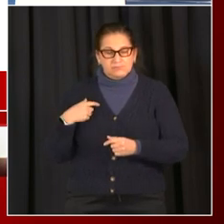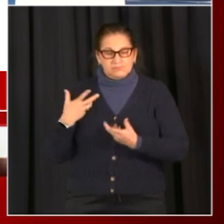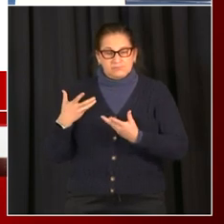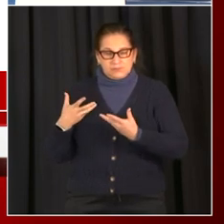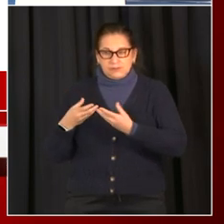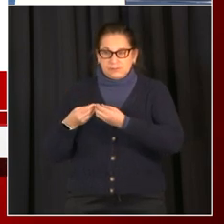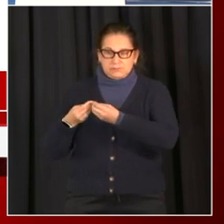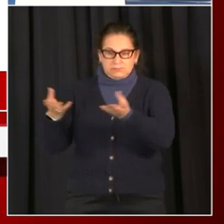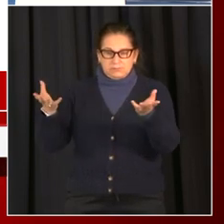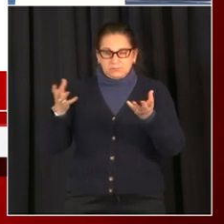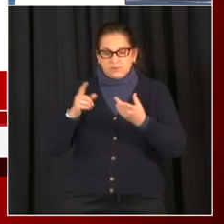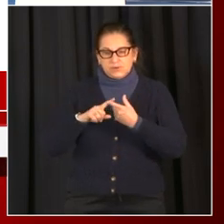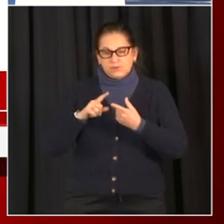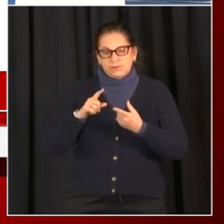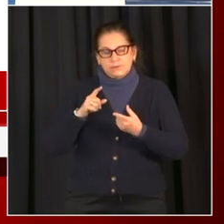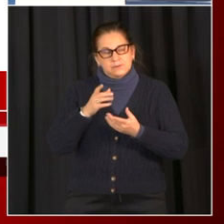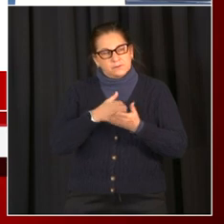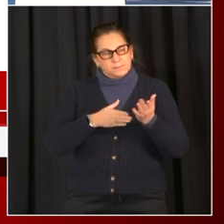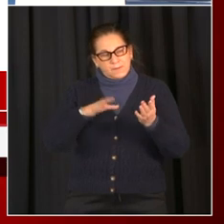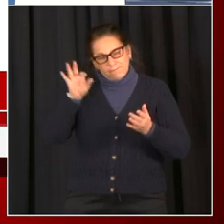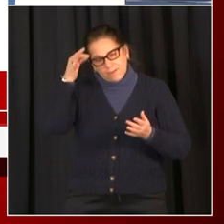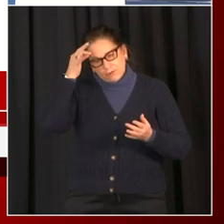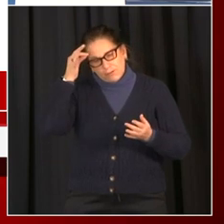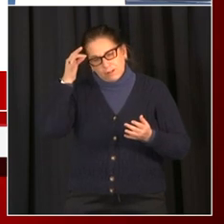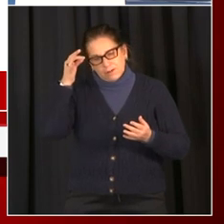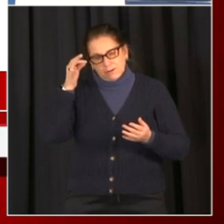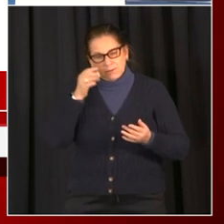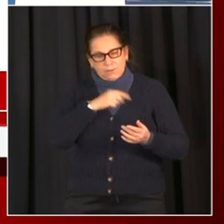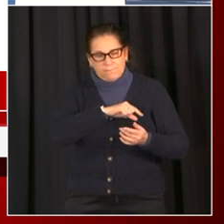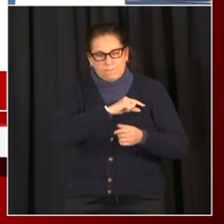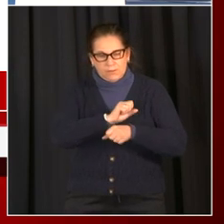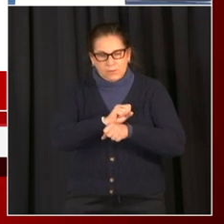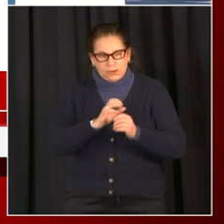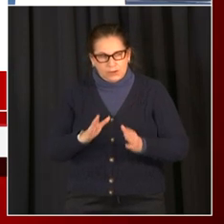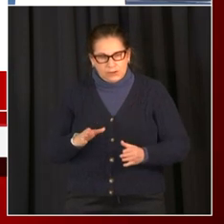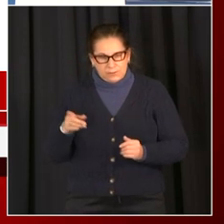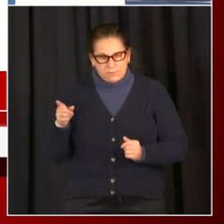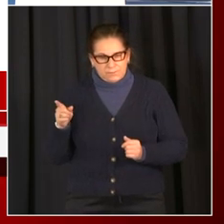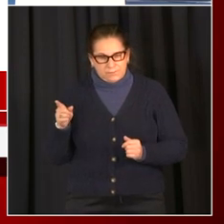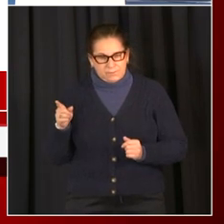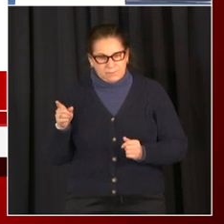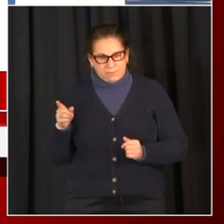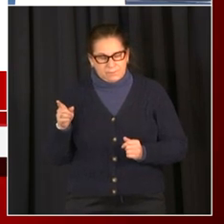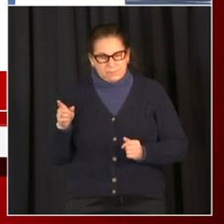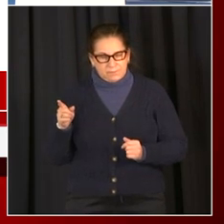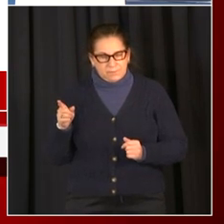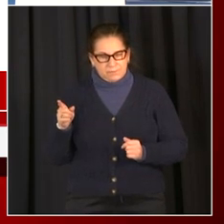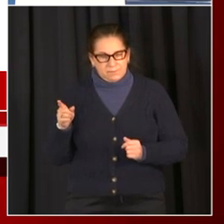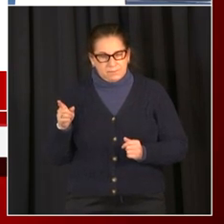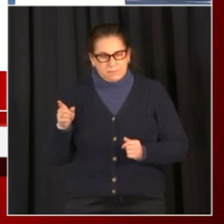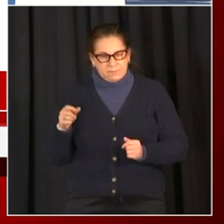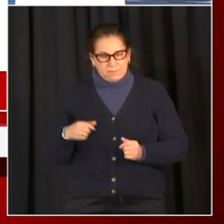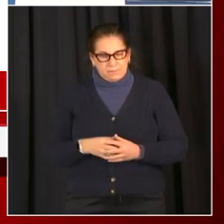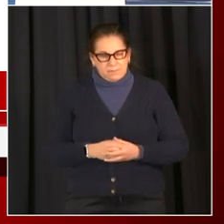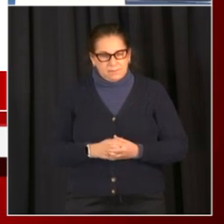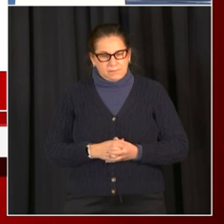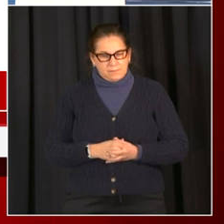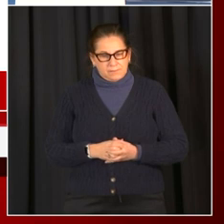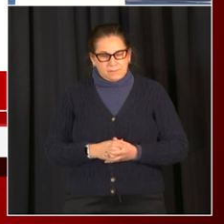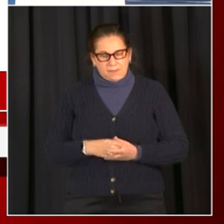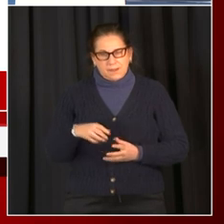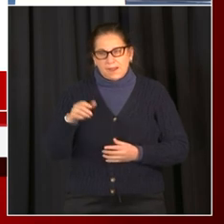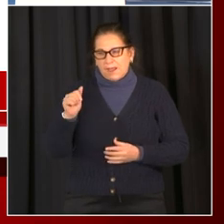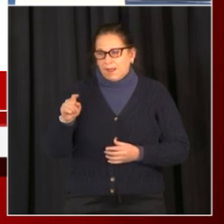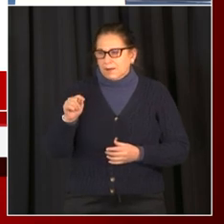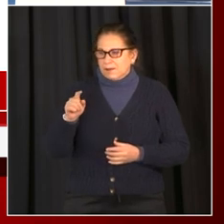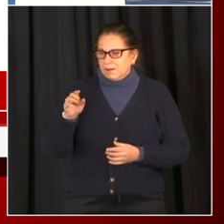health centers, including 2 Community of Hope sites, Mary Read and Conway Center, the Mary Center at Georgia Avenue,